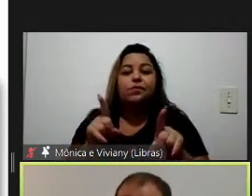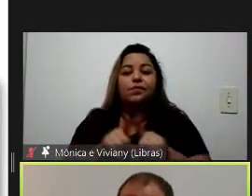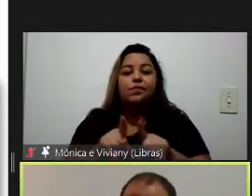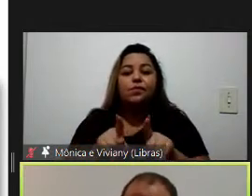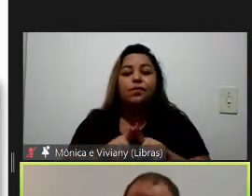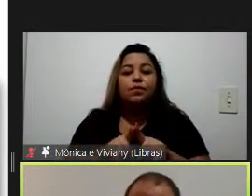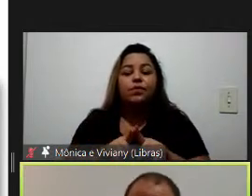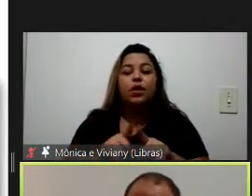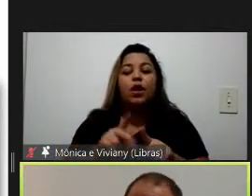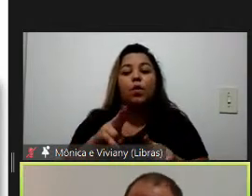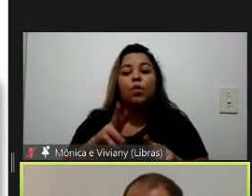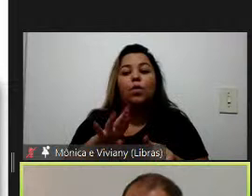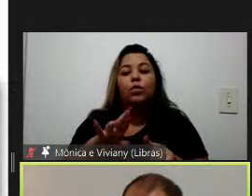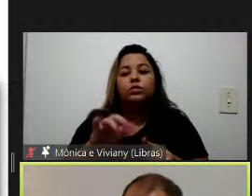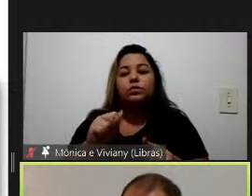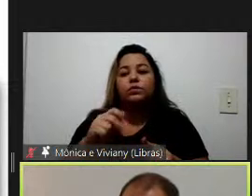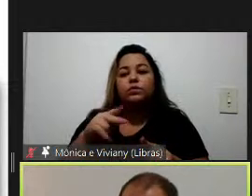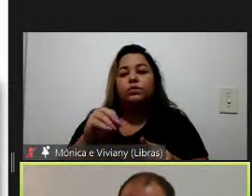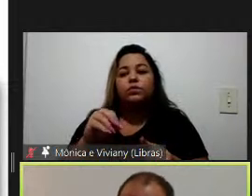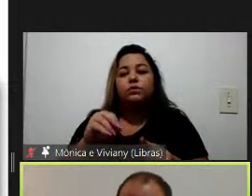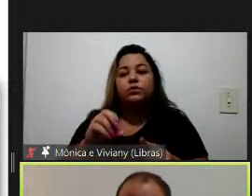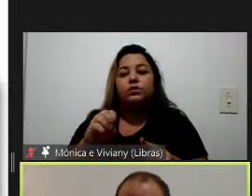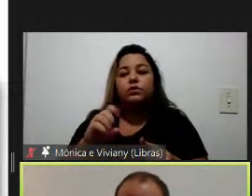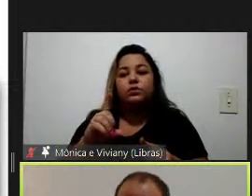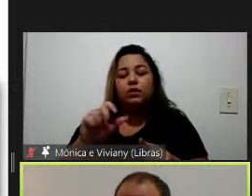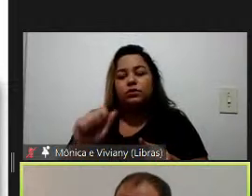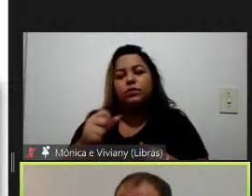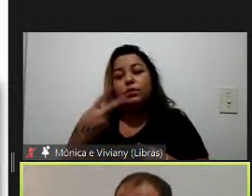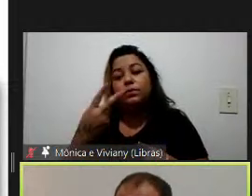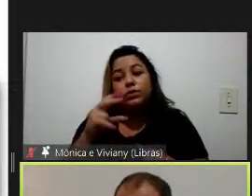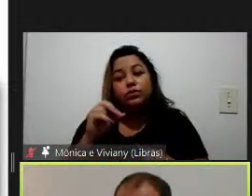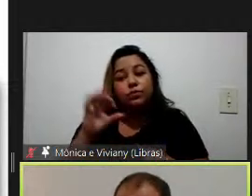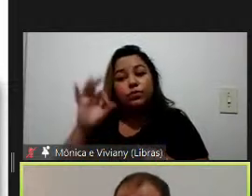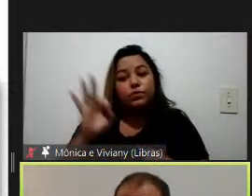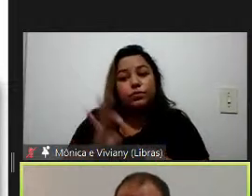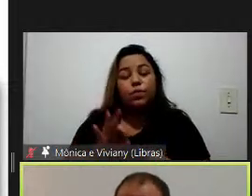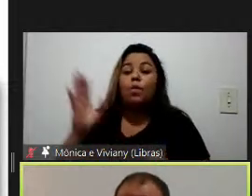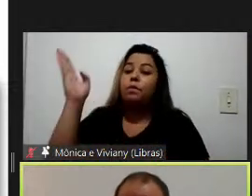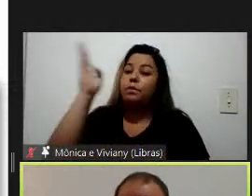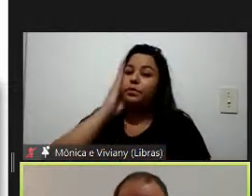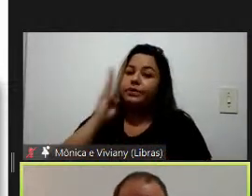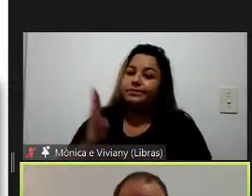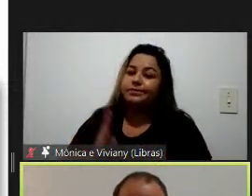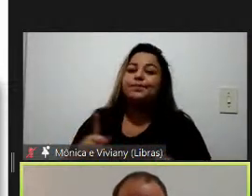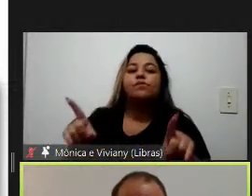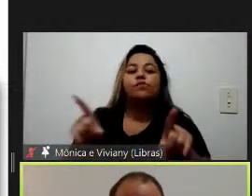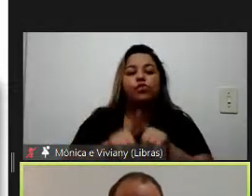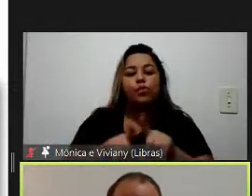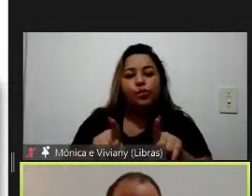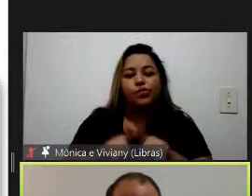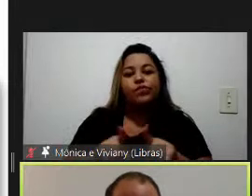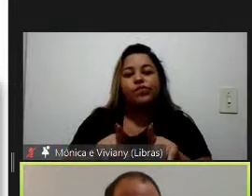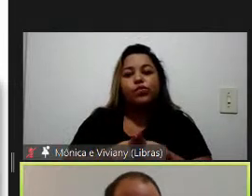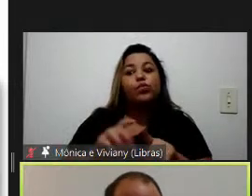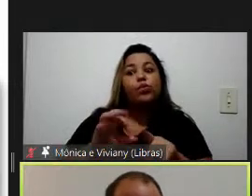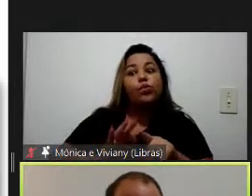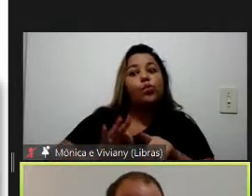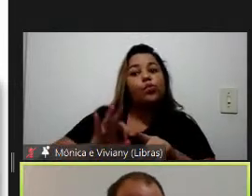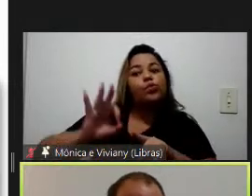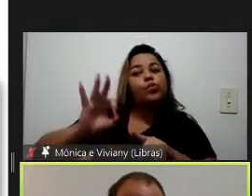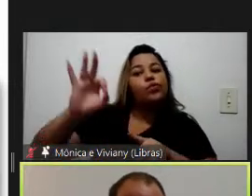50%. And also in countries like Brazil, it is rising rapidly. That is, today we